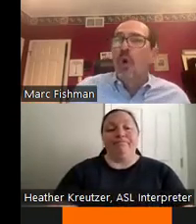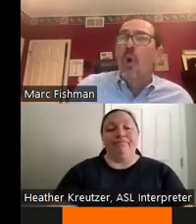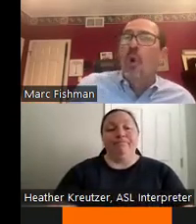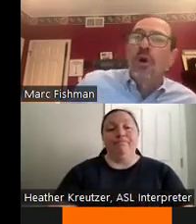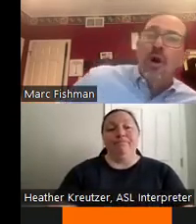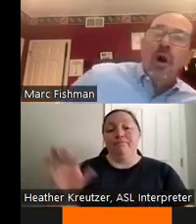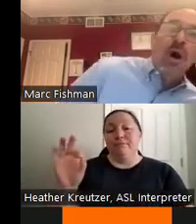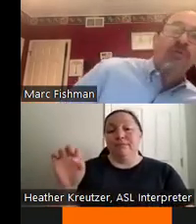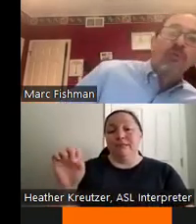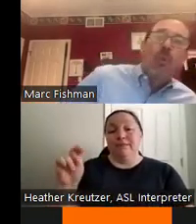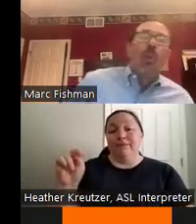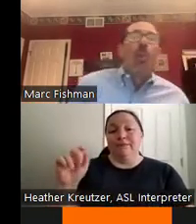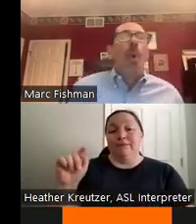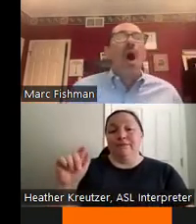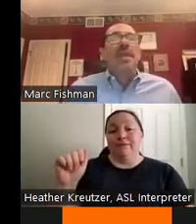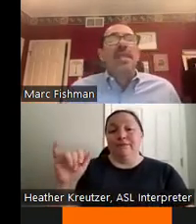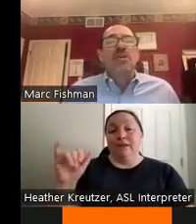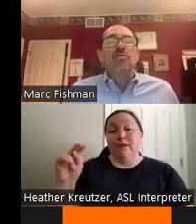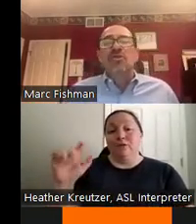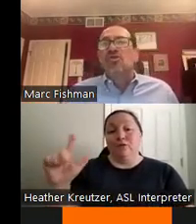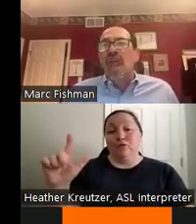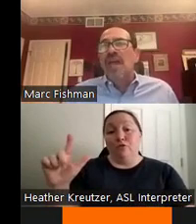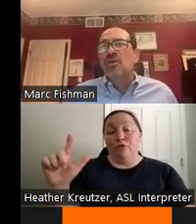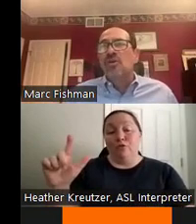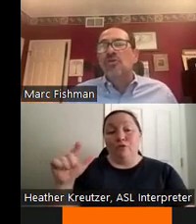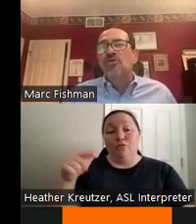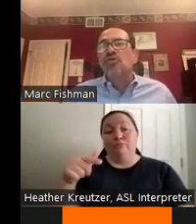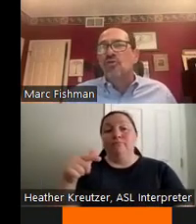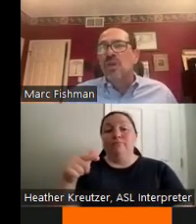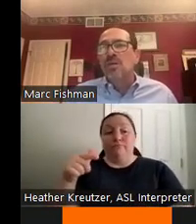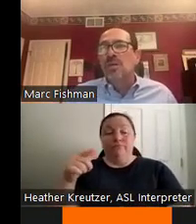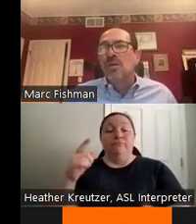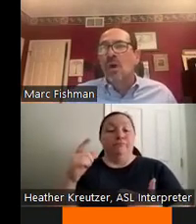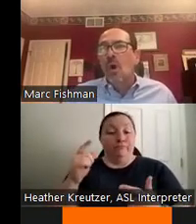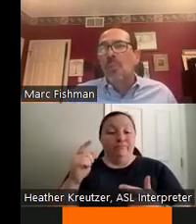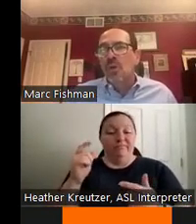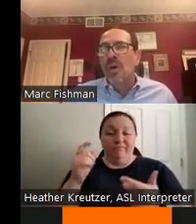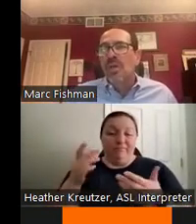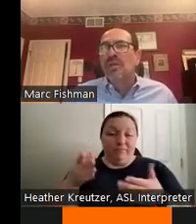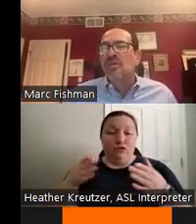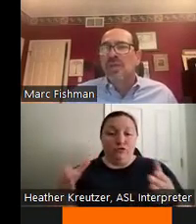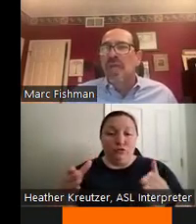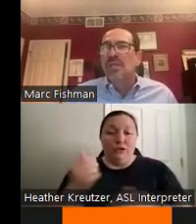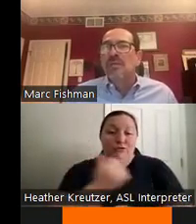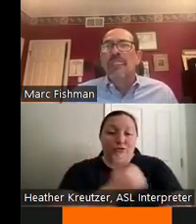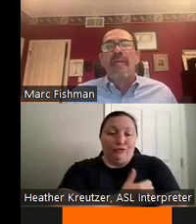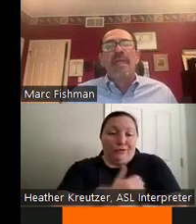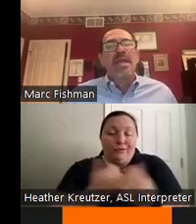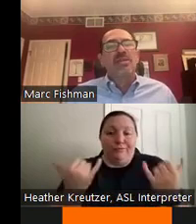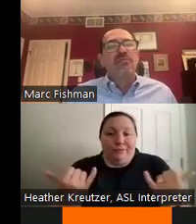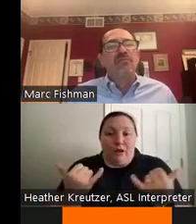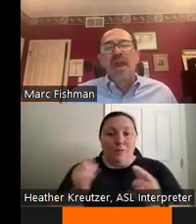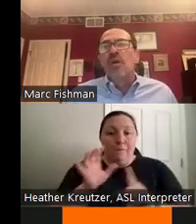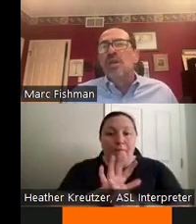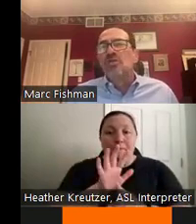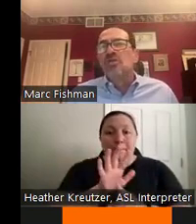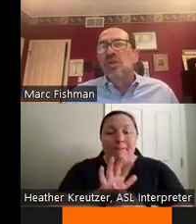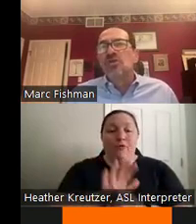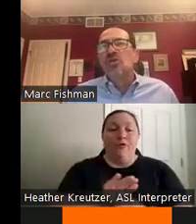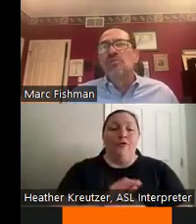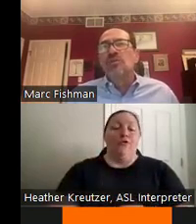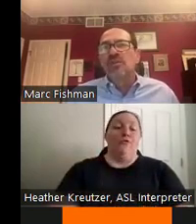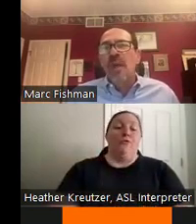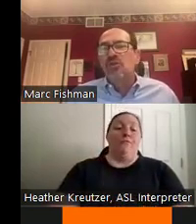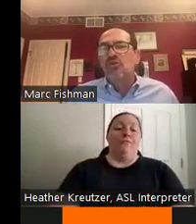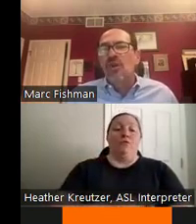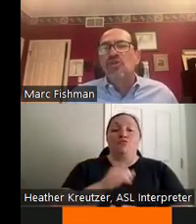Fentanyl is at the core of what is the standard street opioid these days. It varies